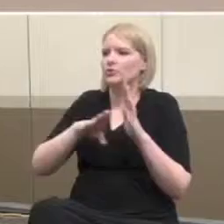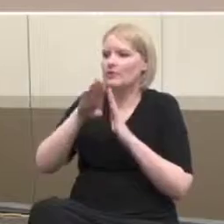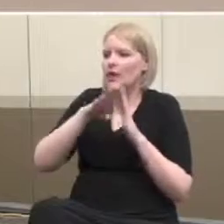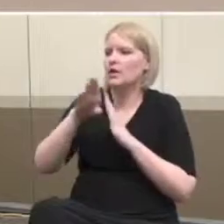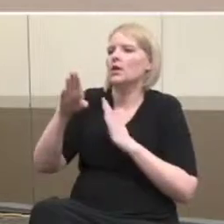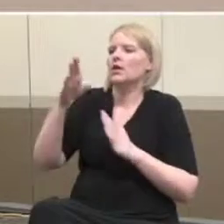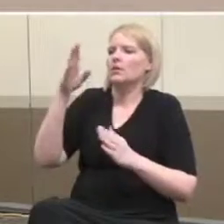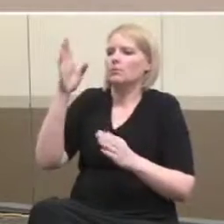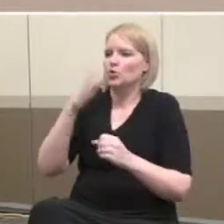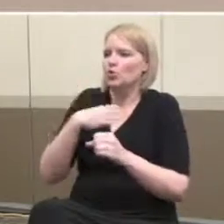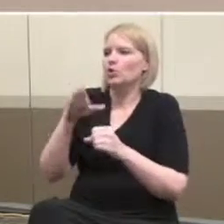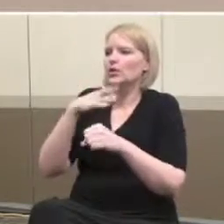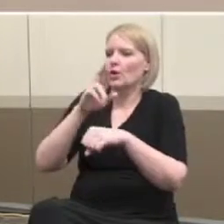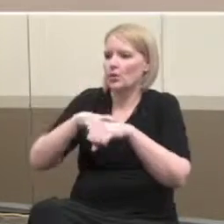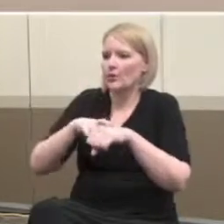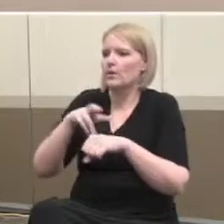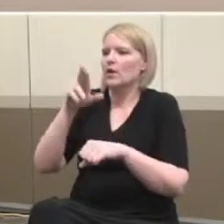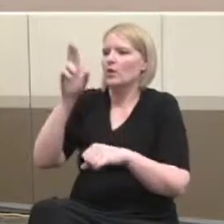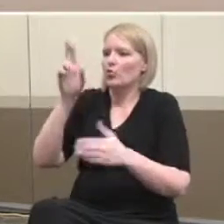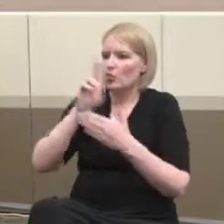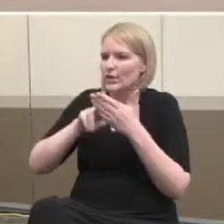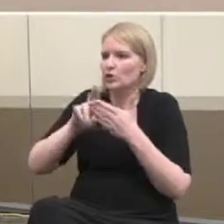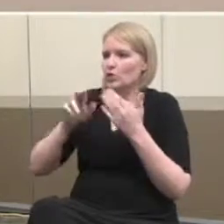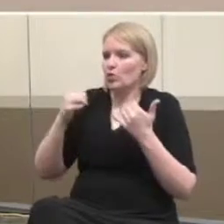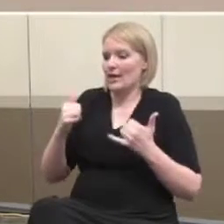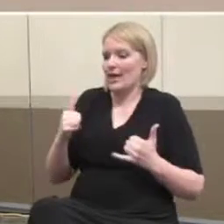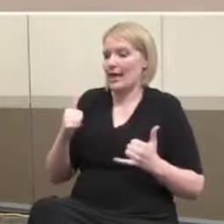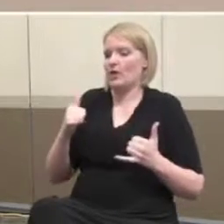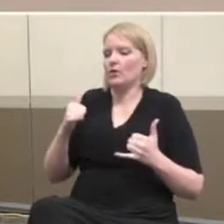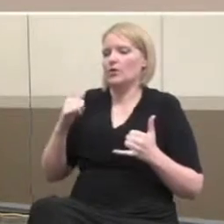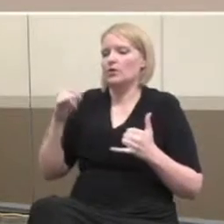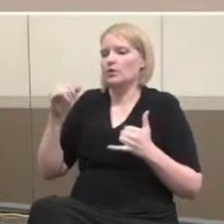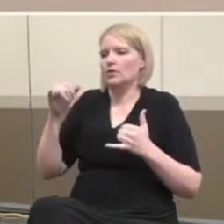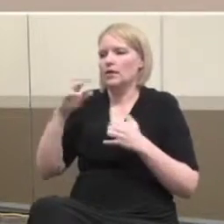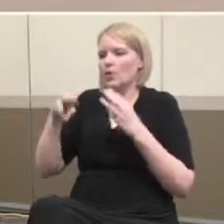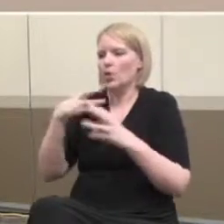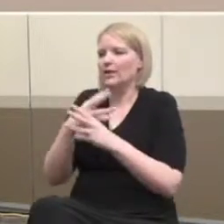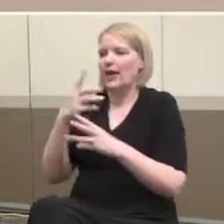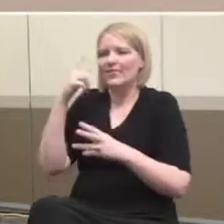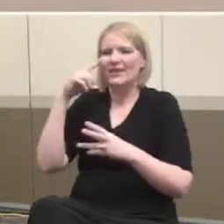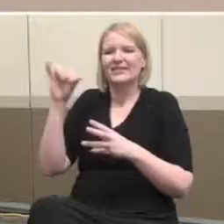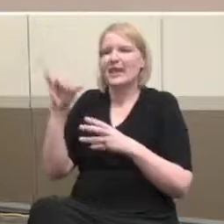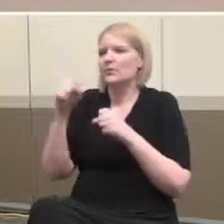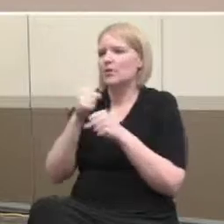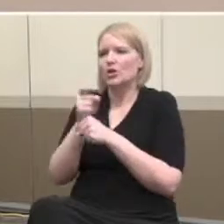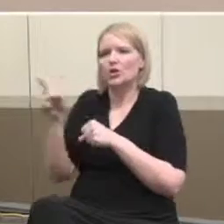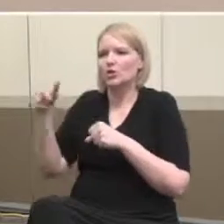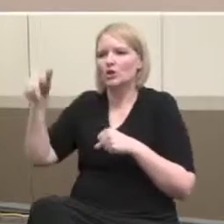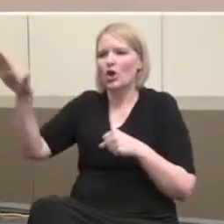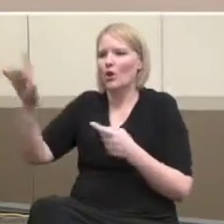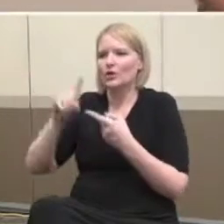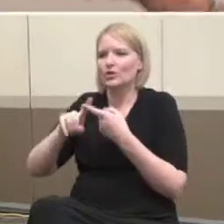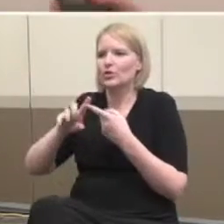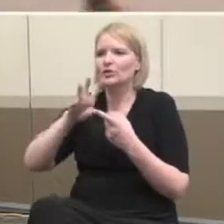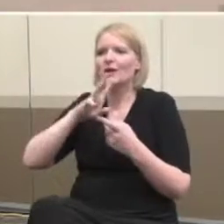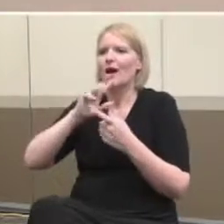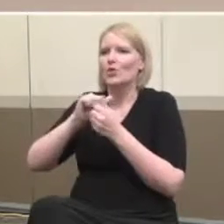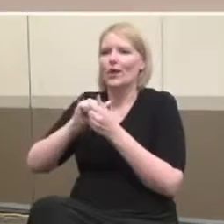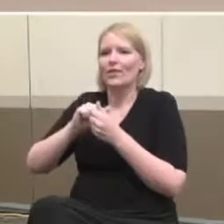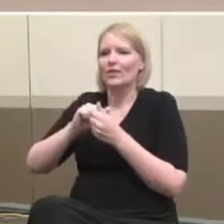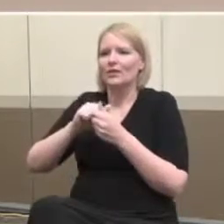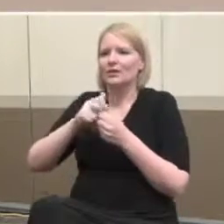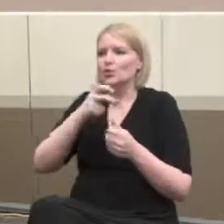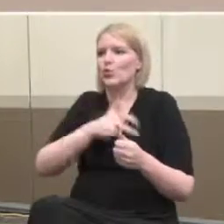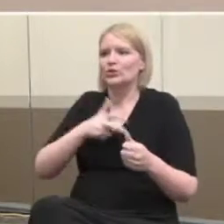music and rhythms and where the research is right now in the world. And that very same year, I think she was going off to Geneva to talk about Switzerland, Geneva.